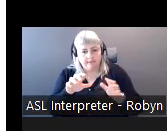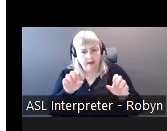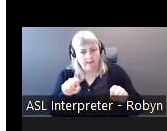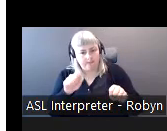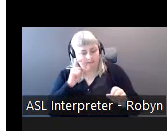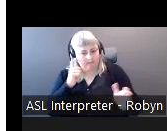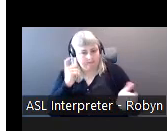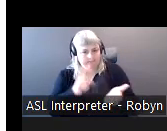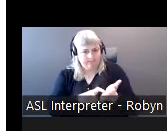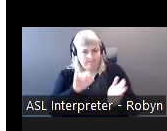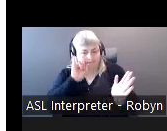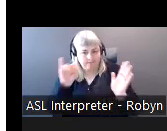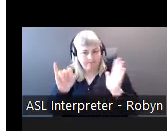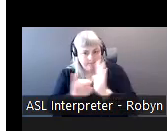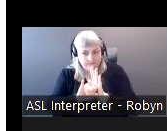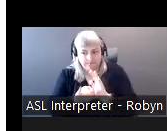to only,